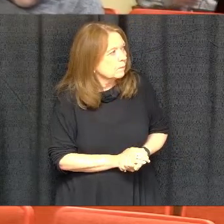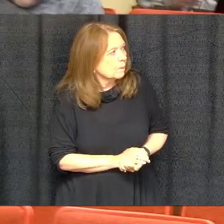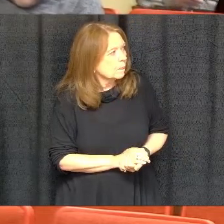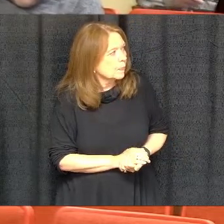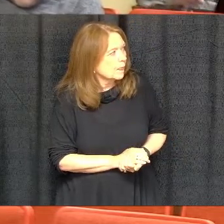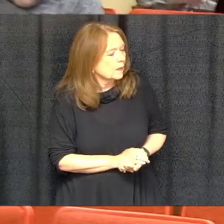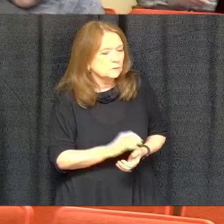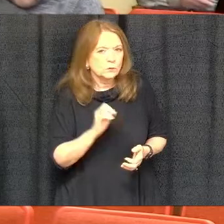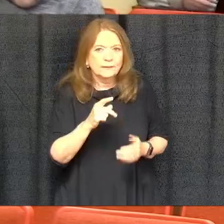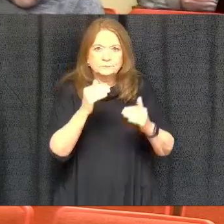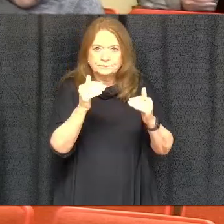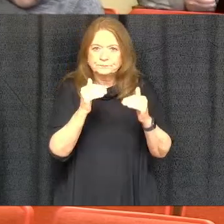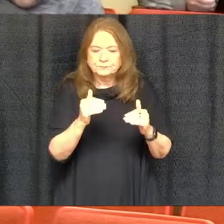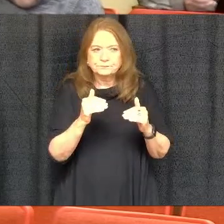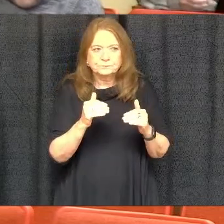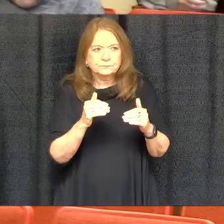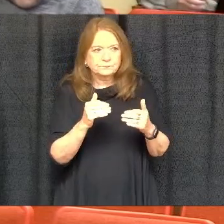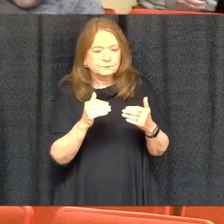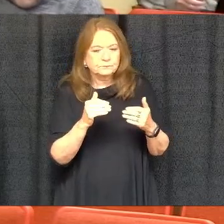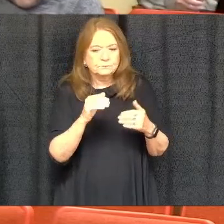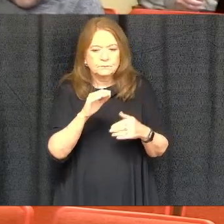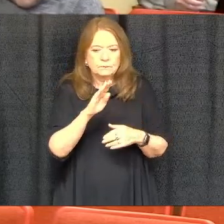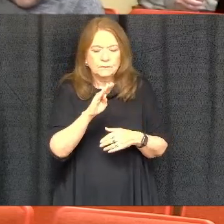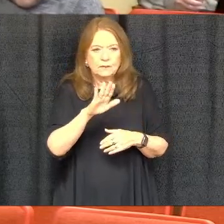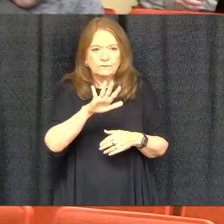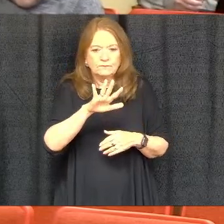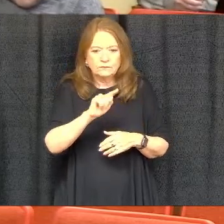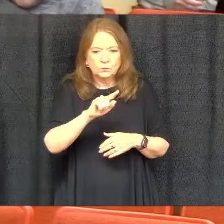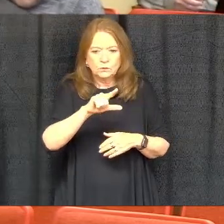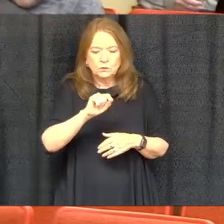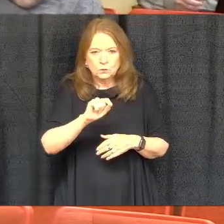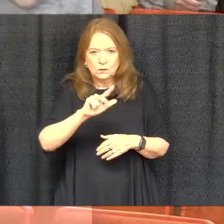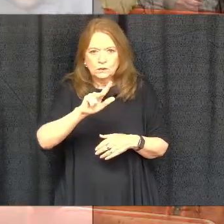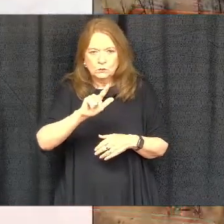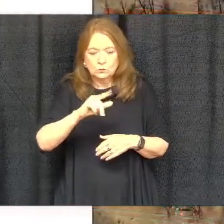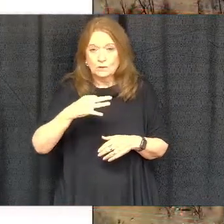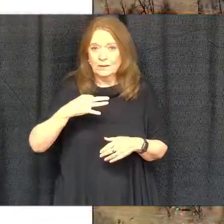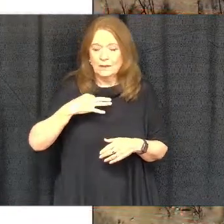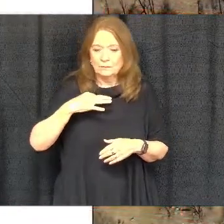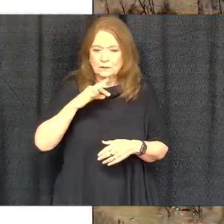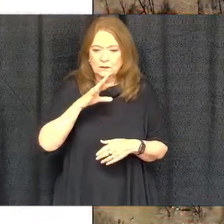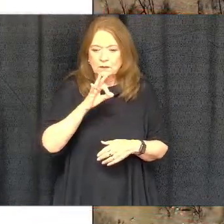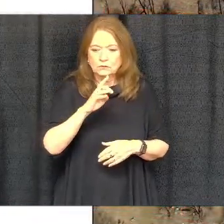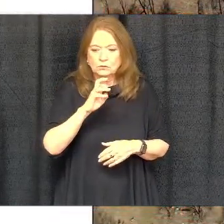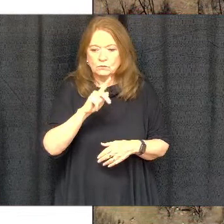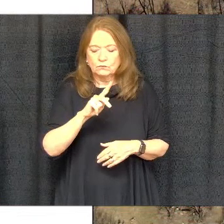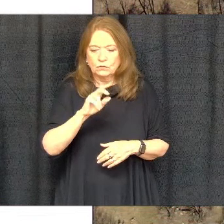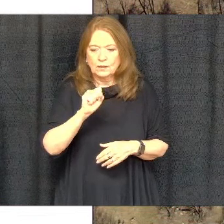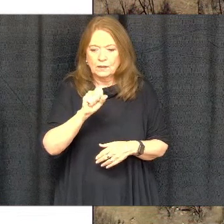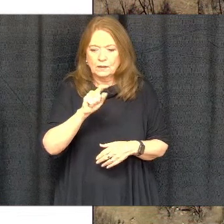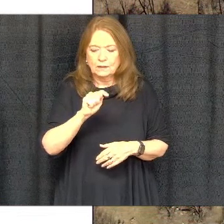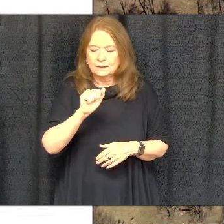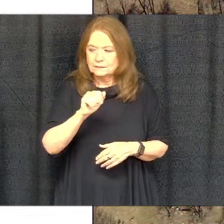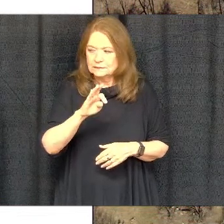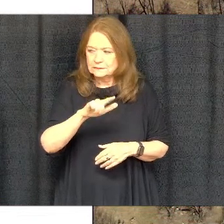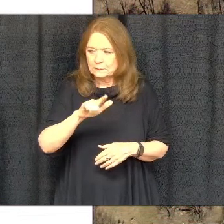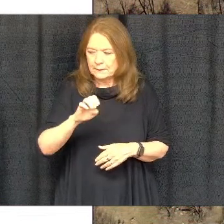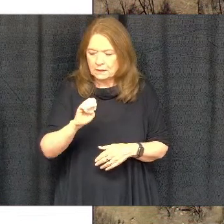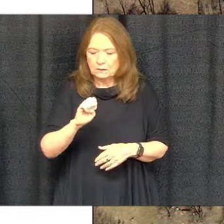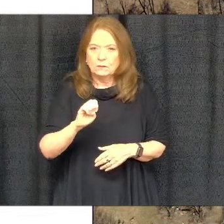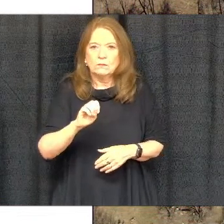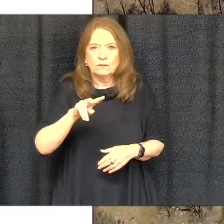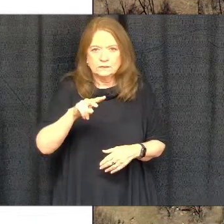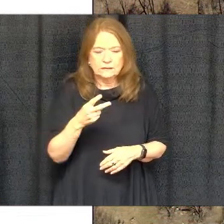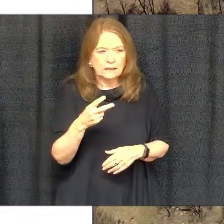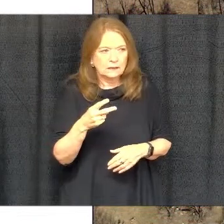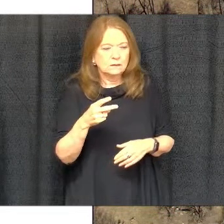All right, our next case up tonight, Z51 2023. This is the application of Frank Stabile II. This is requesting to go